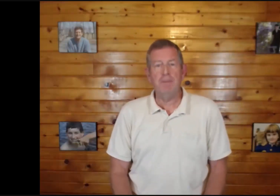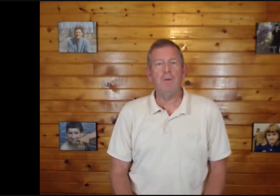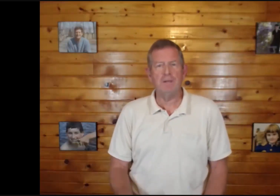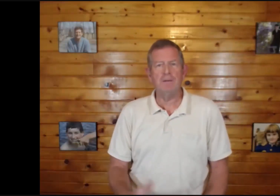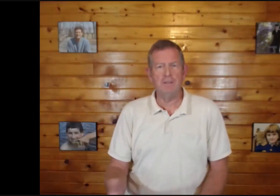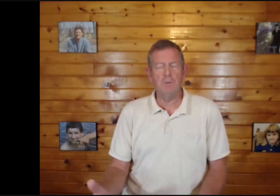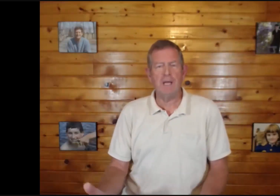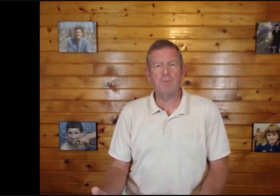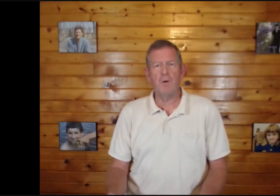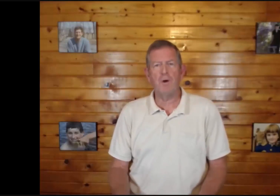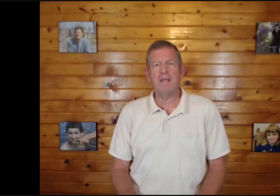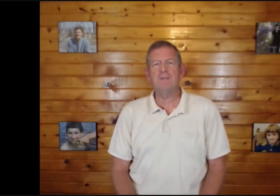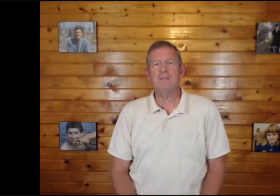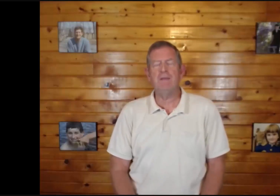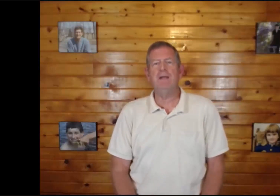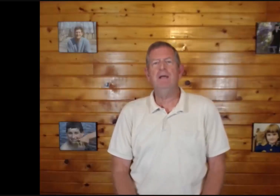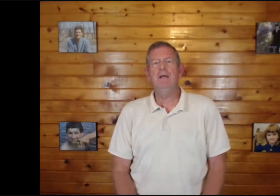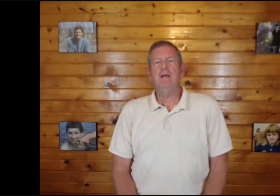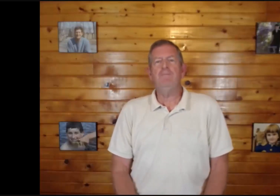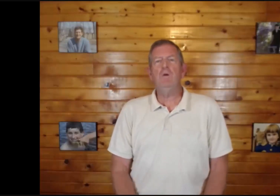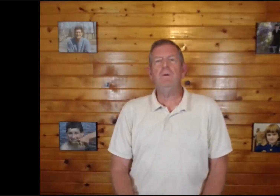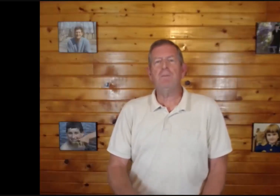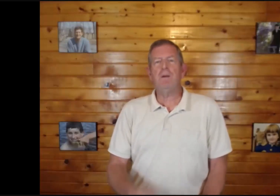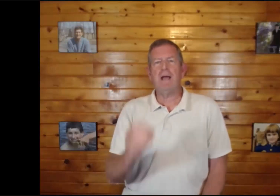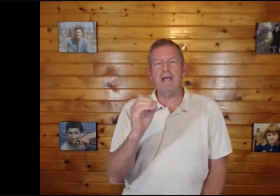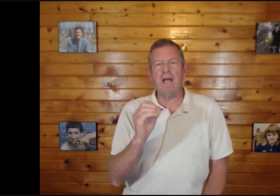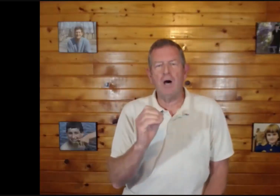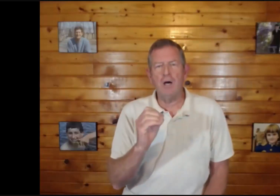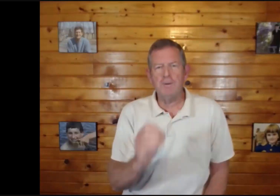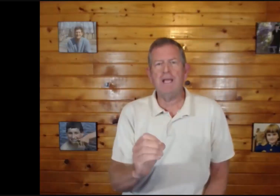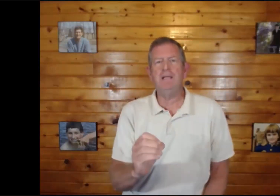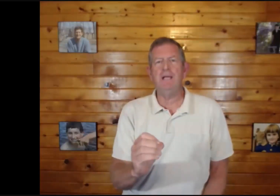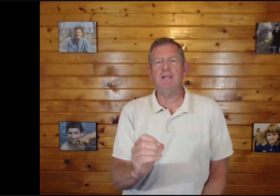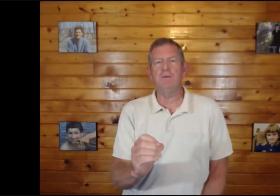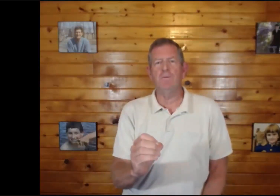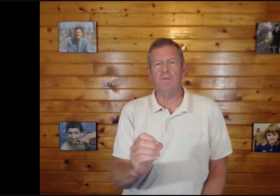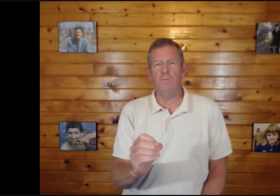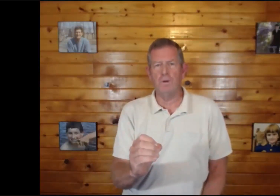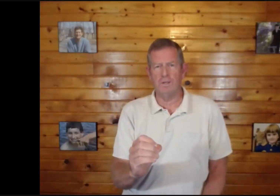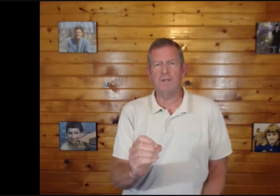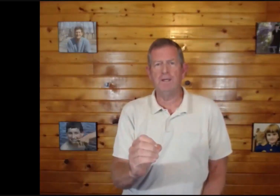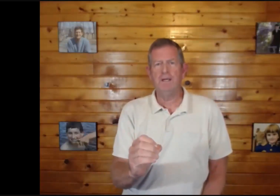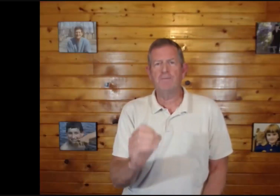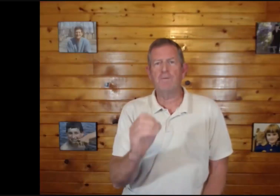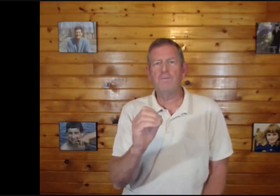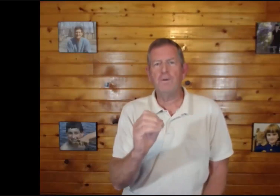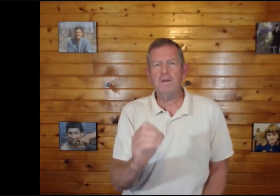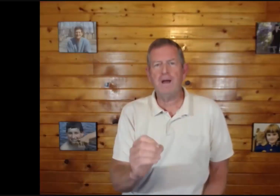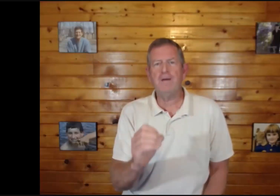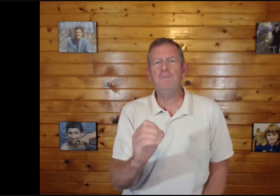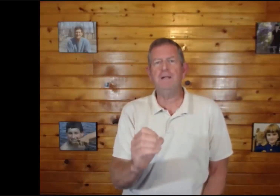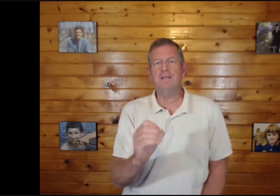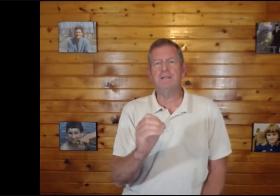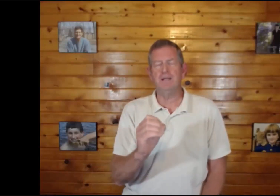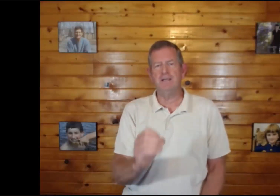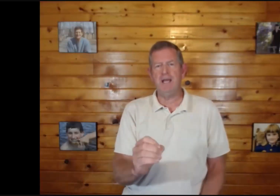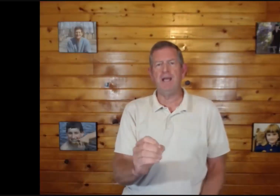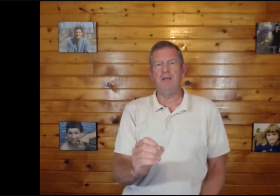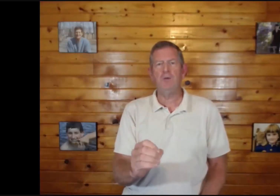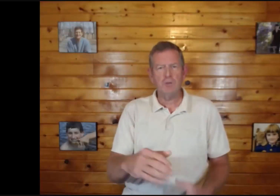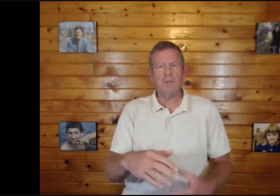ULAT about the ULAT program, I said that if you apply 180 days of work for 45 minutes